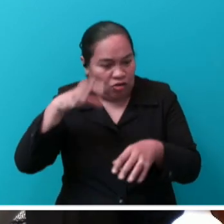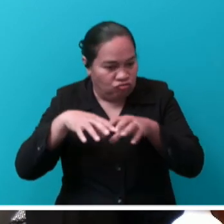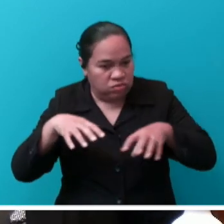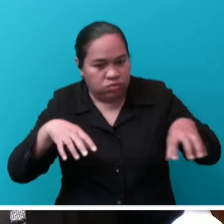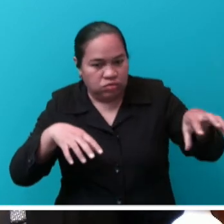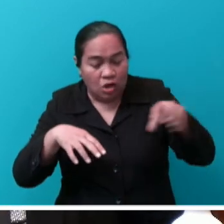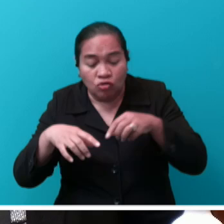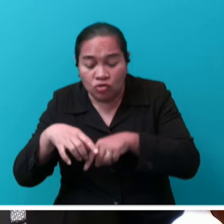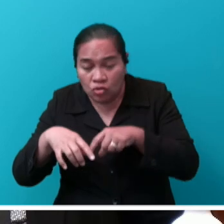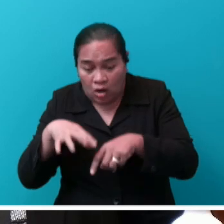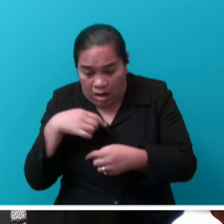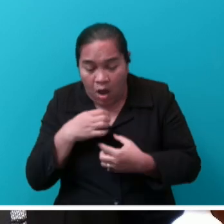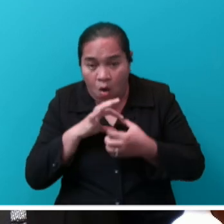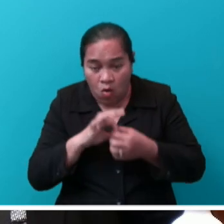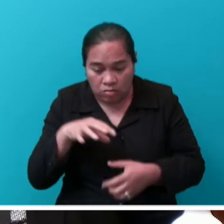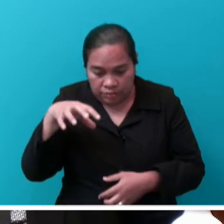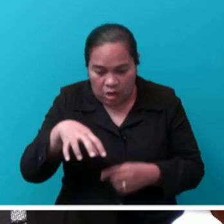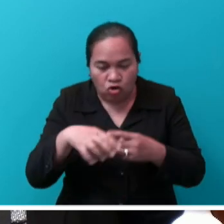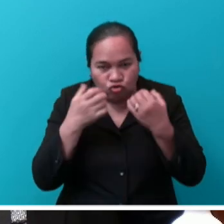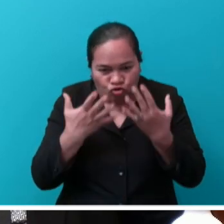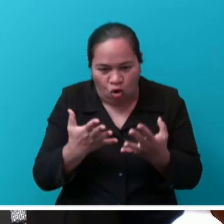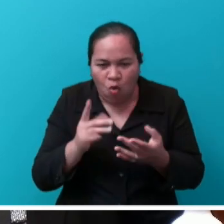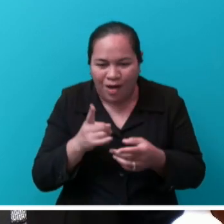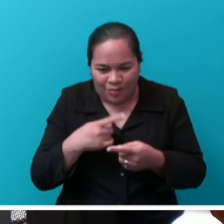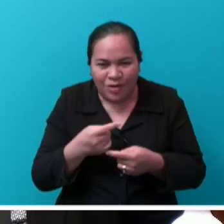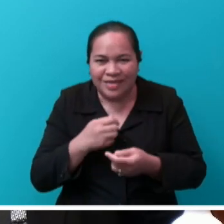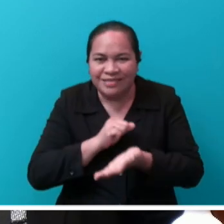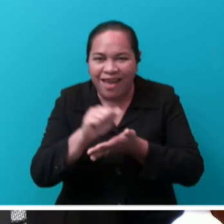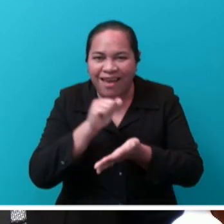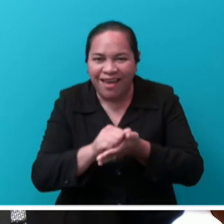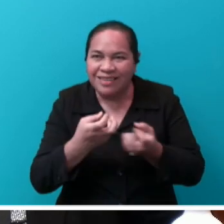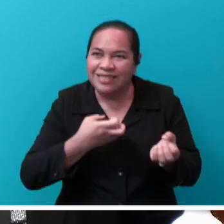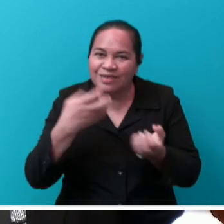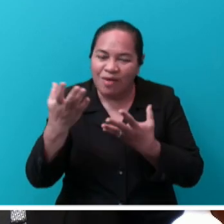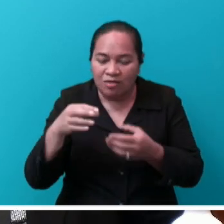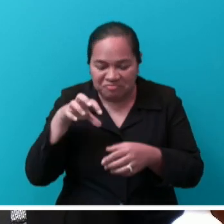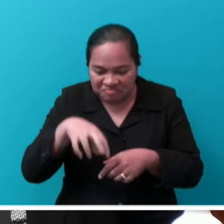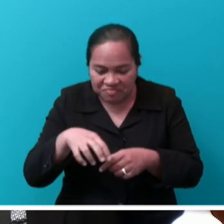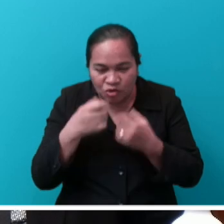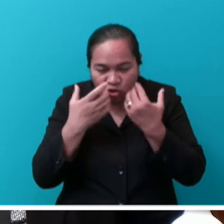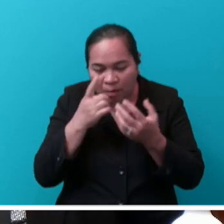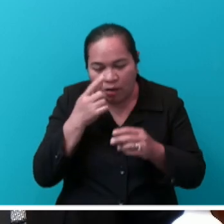trade and investment in the country. Honorable Speaker,